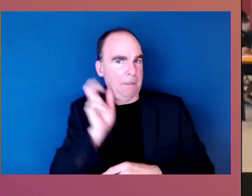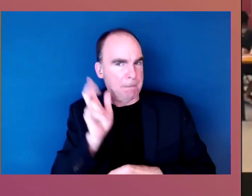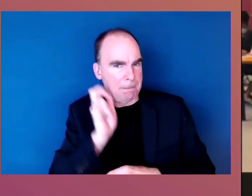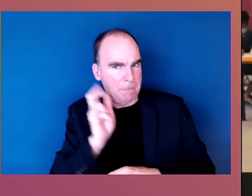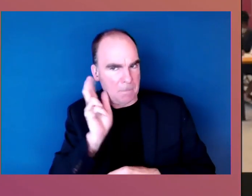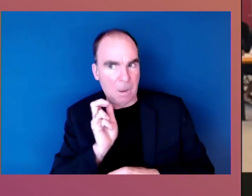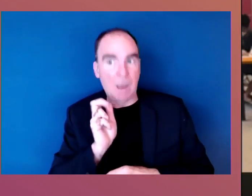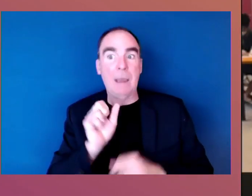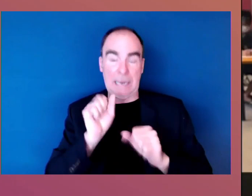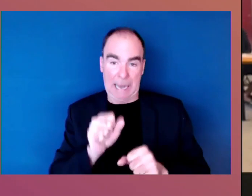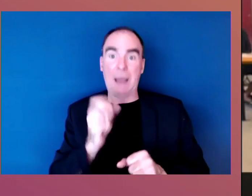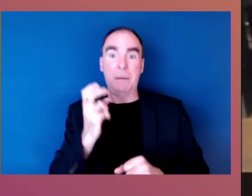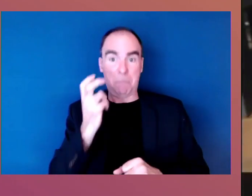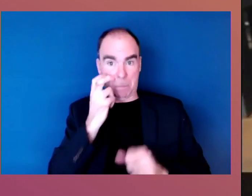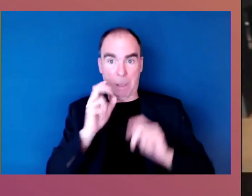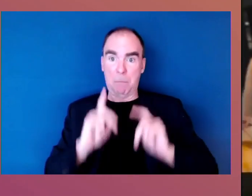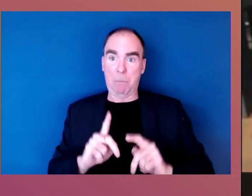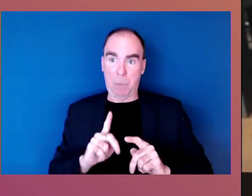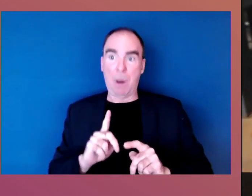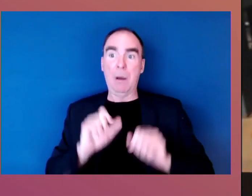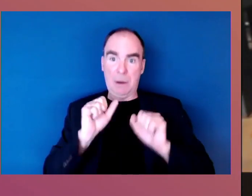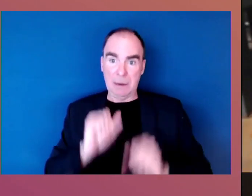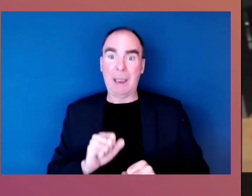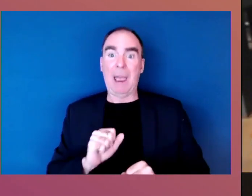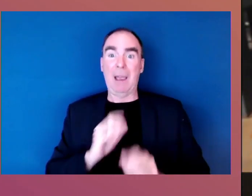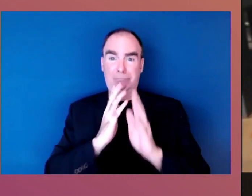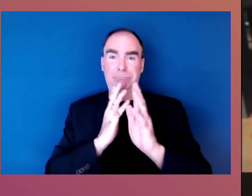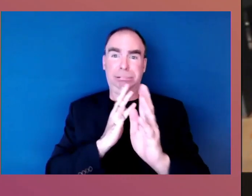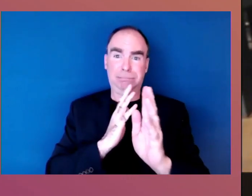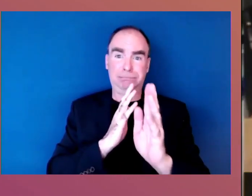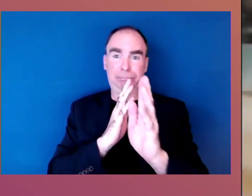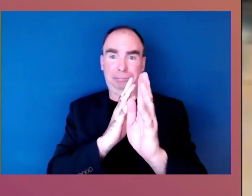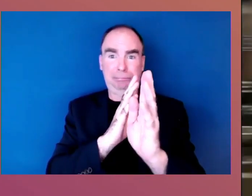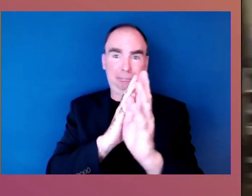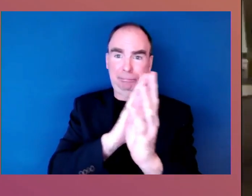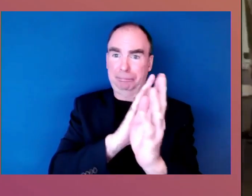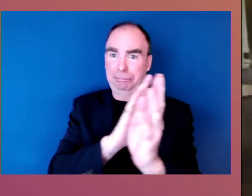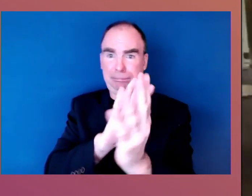blind participants to complete full standing in line tasks while keeping social distance.